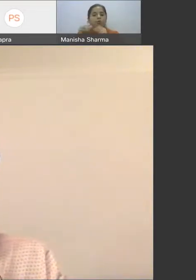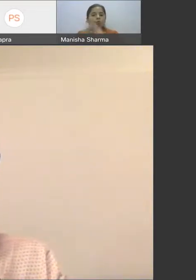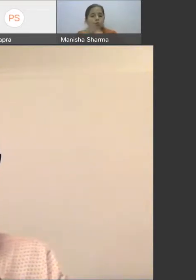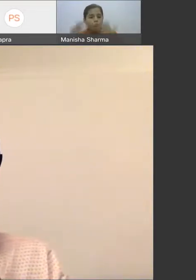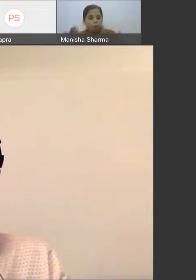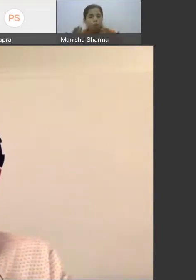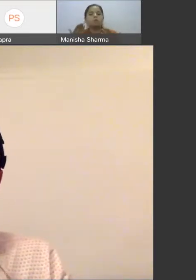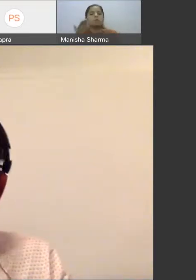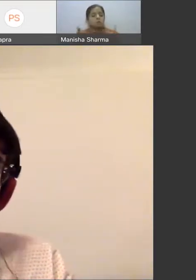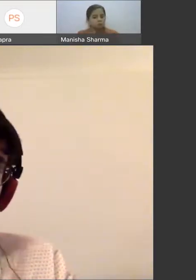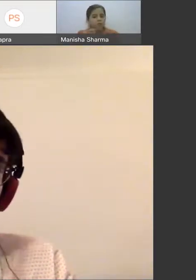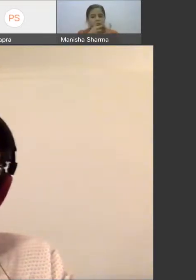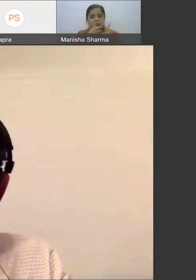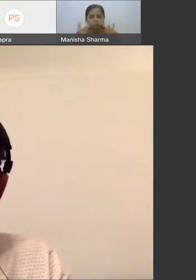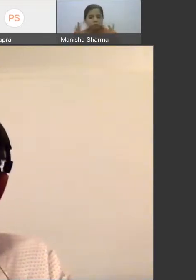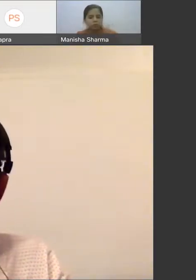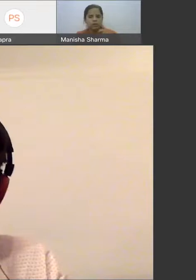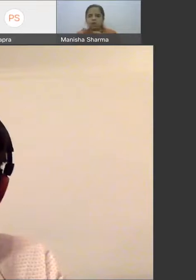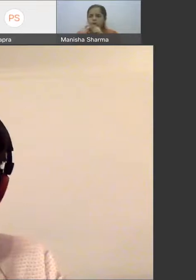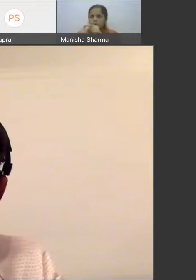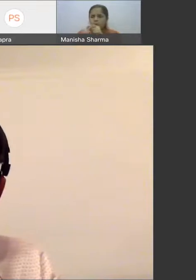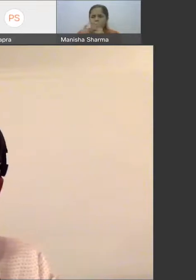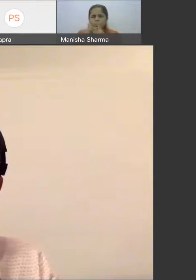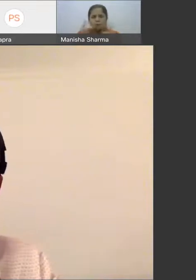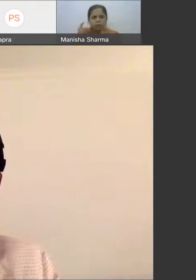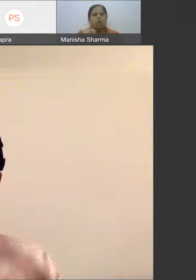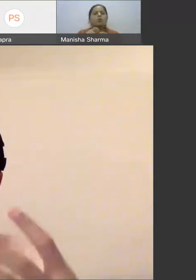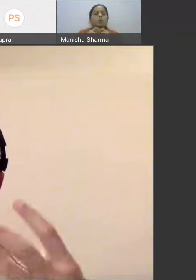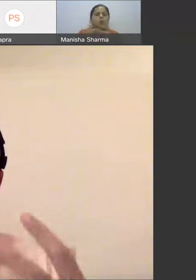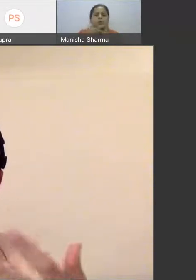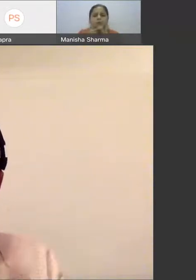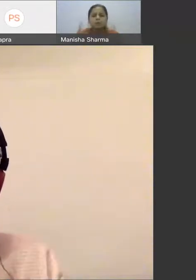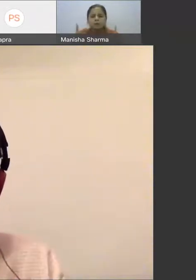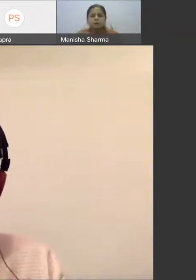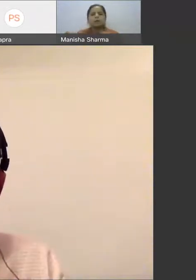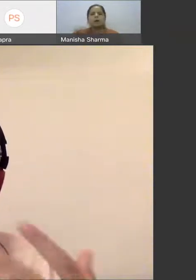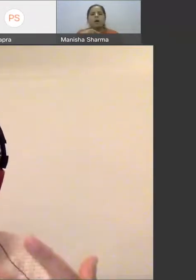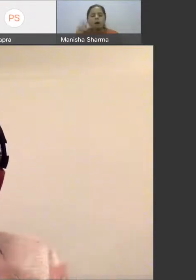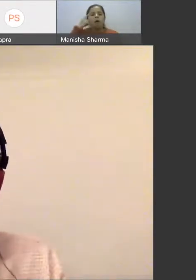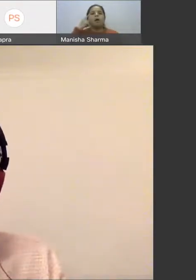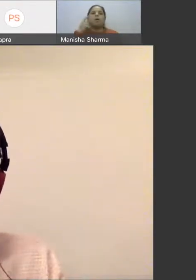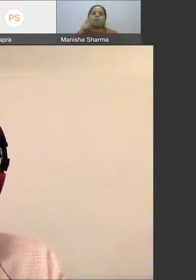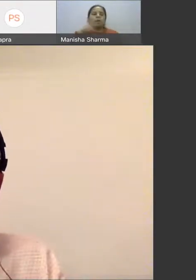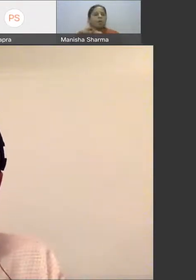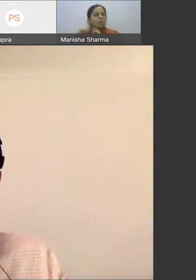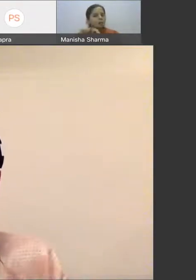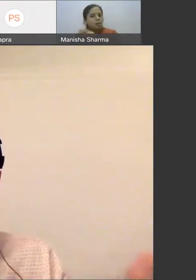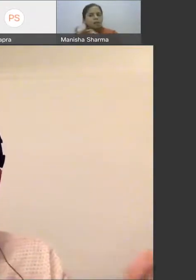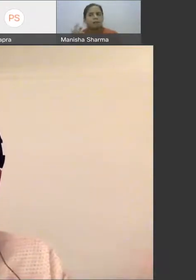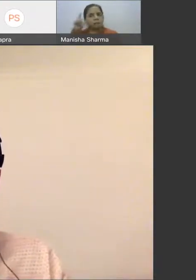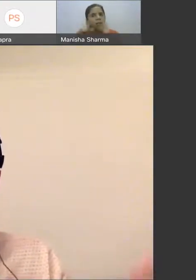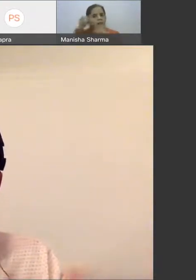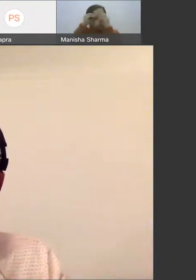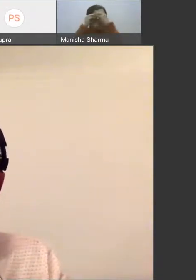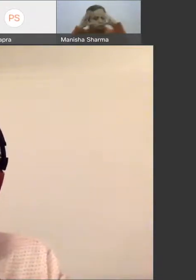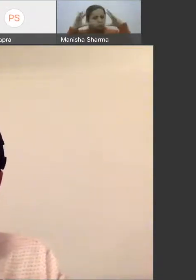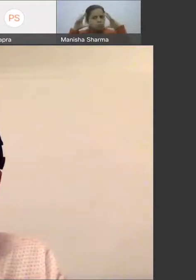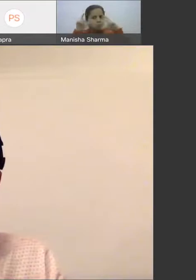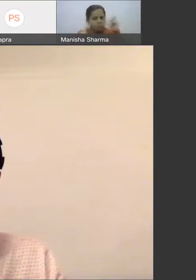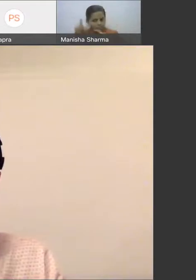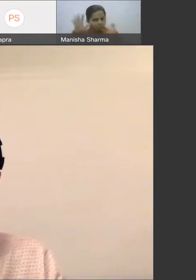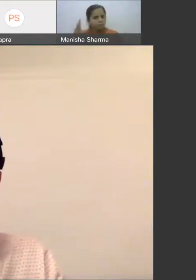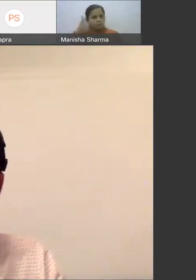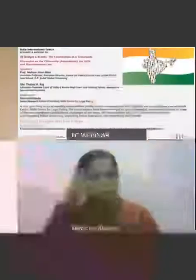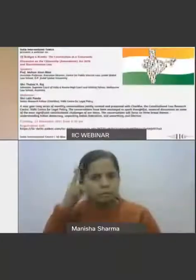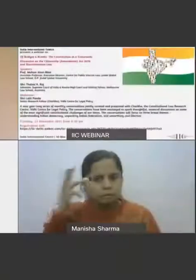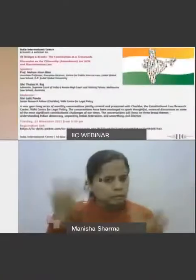there are other very significant questions, other than the questions that have really gripped the public's imagination. People are generally very concerned